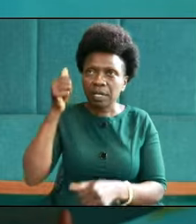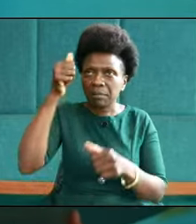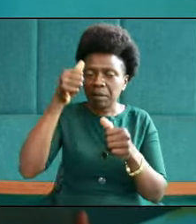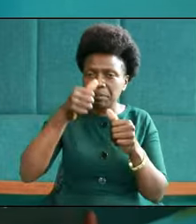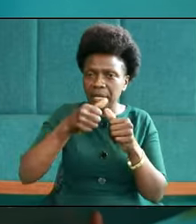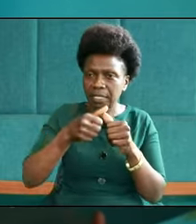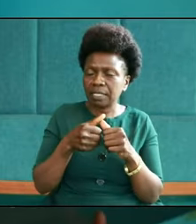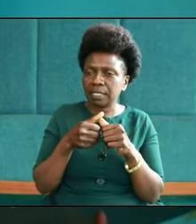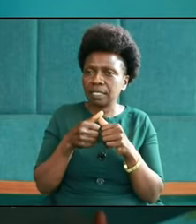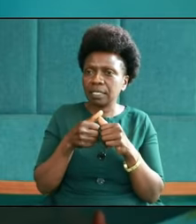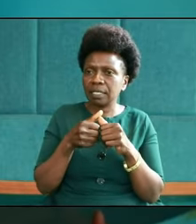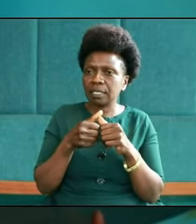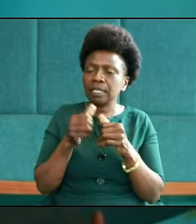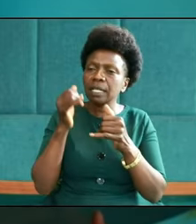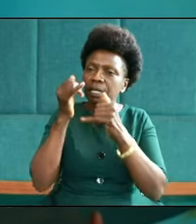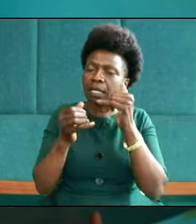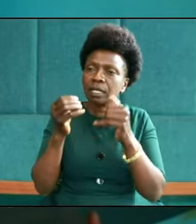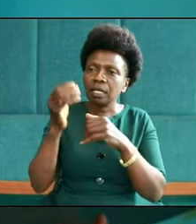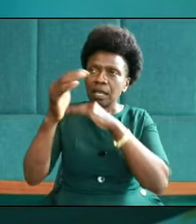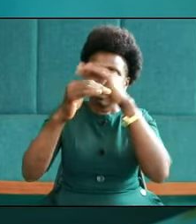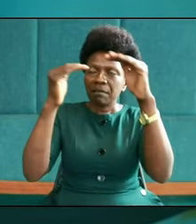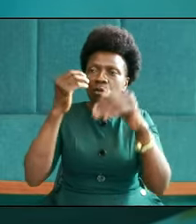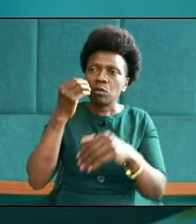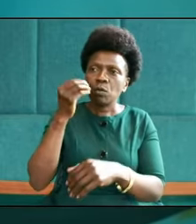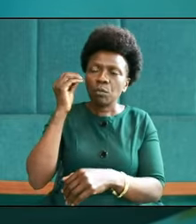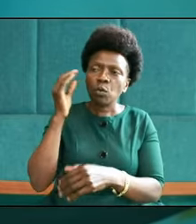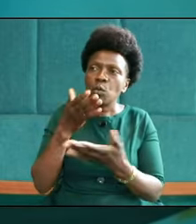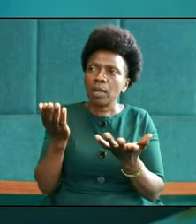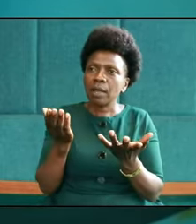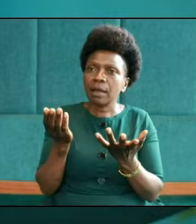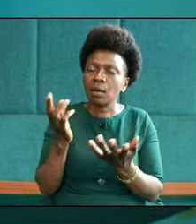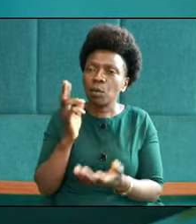the ultimate home, the heavenly home, where